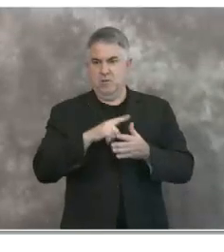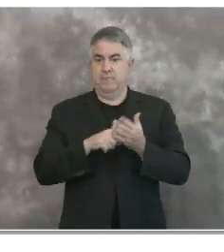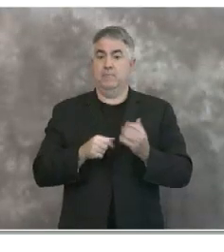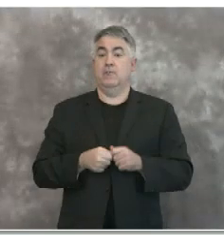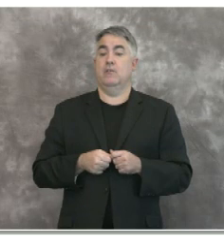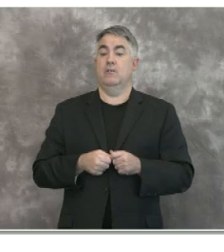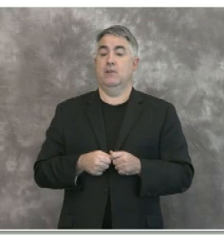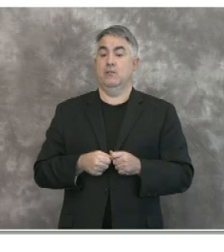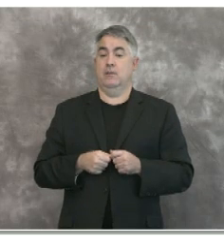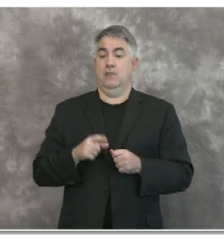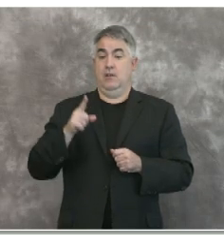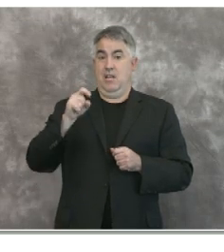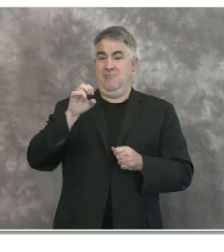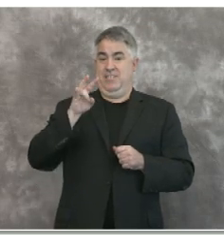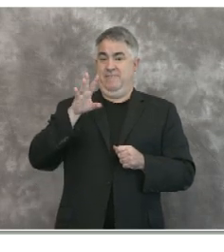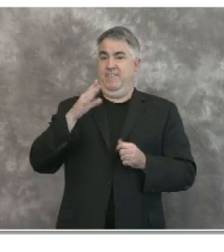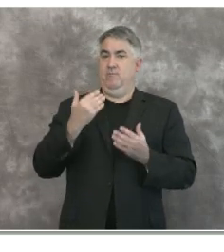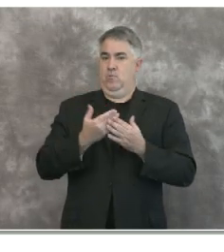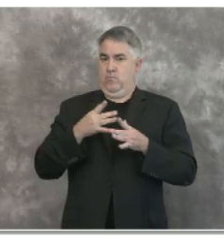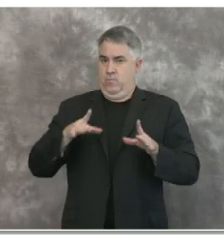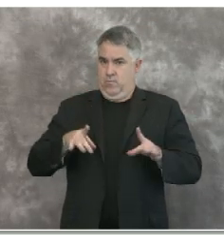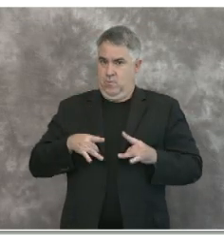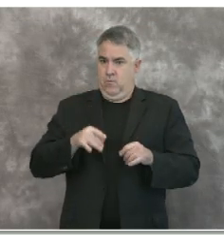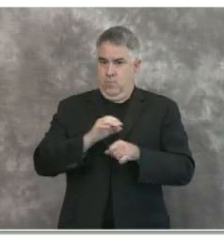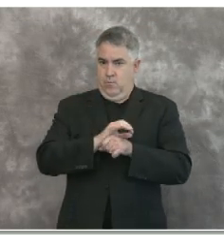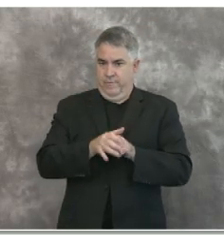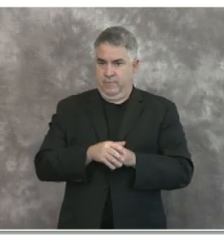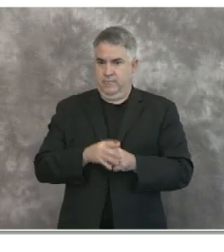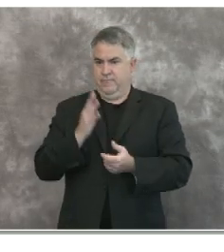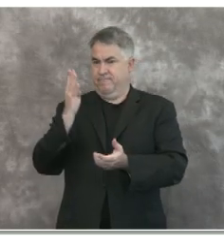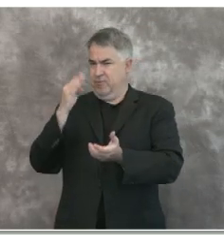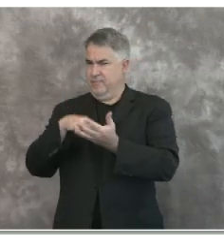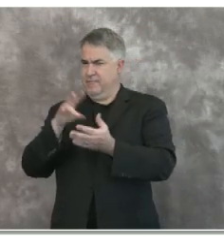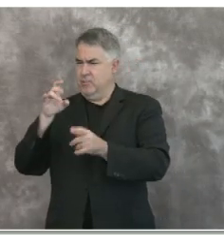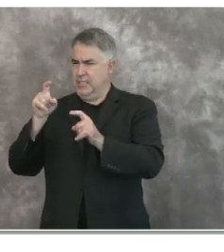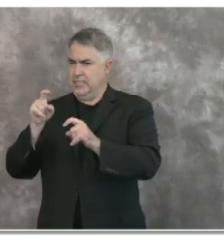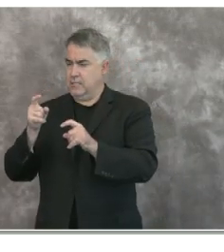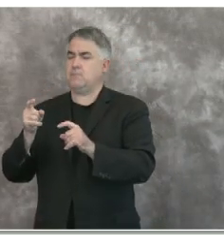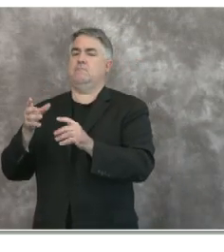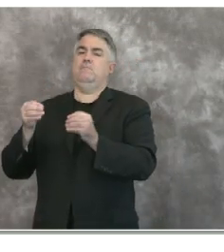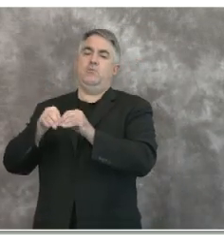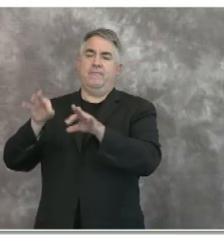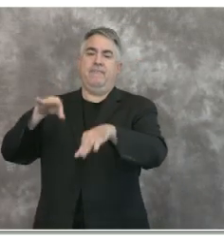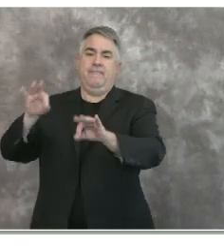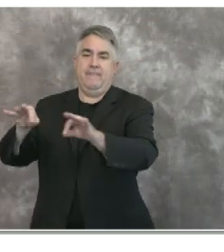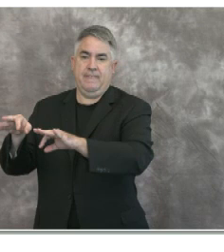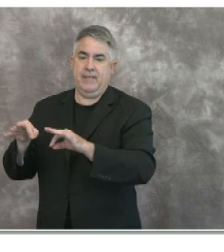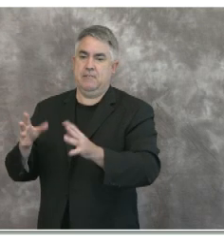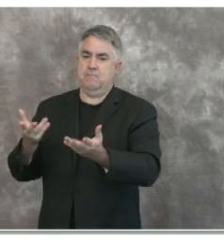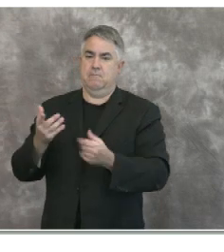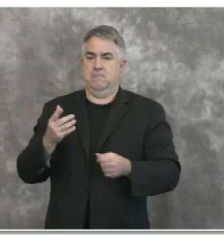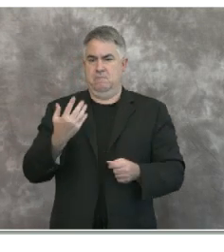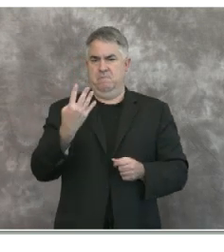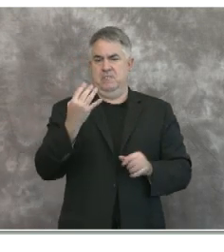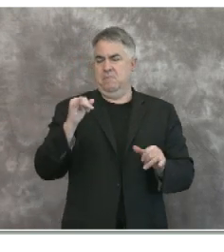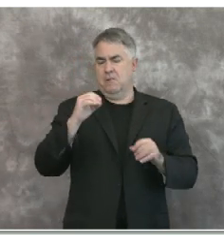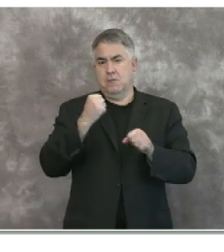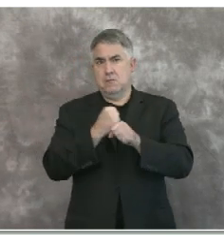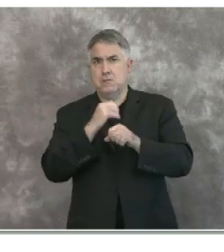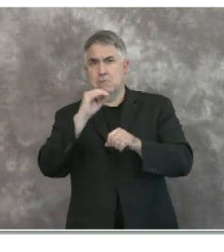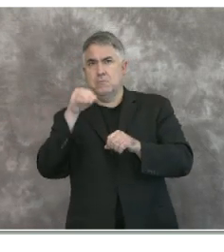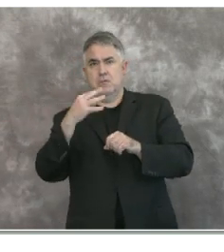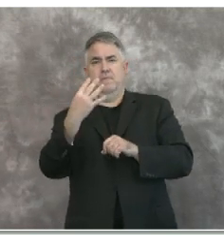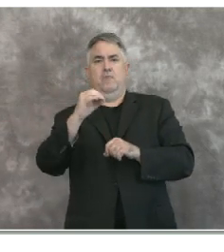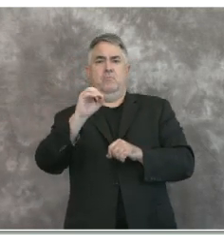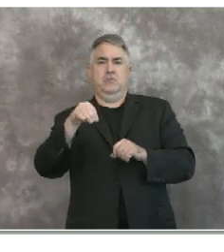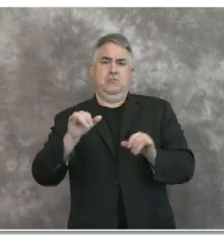new positive test results out of the 4,722. This is a 4% daily average.